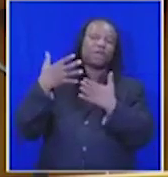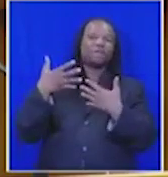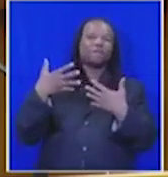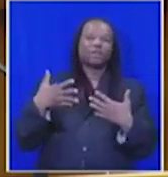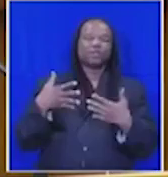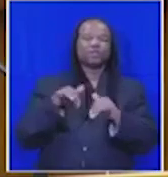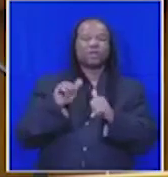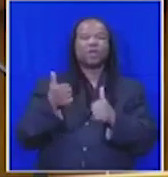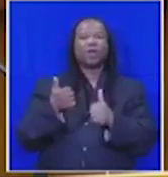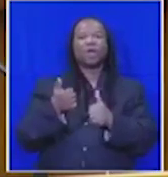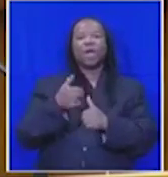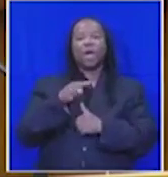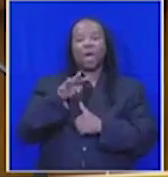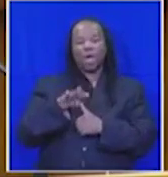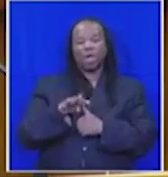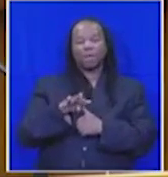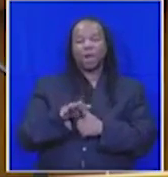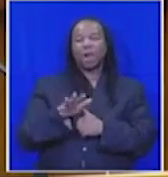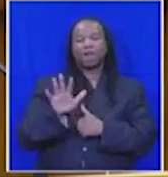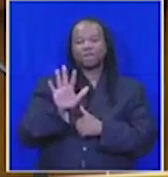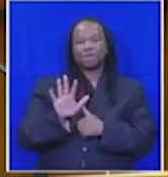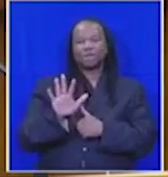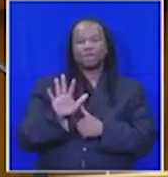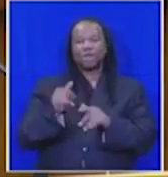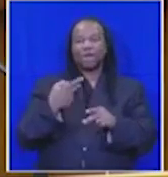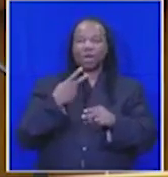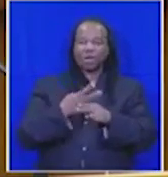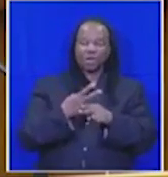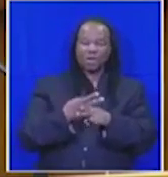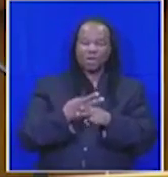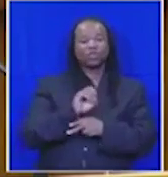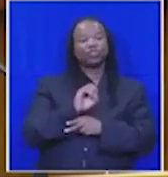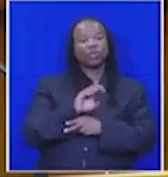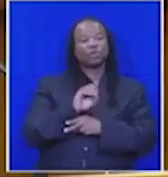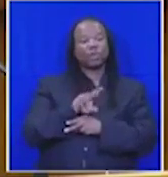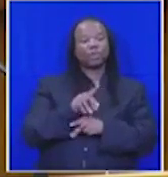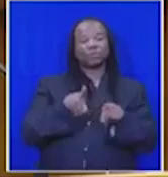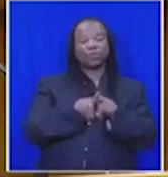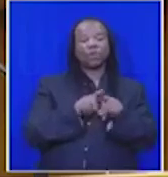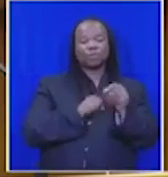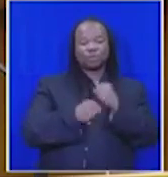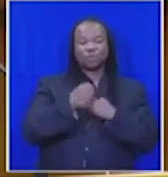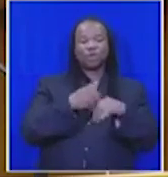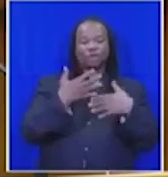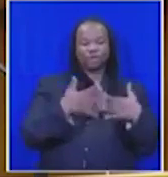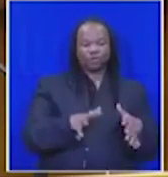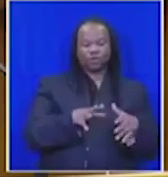April 2015 and integrated digital TV standards in September 2015. Between May